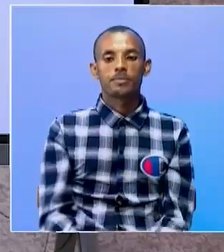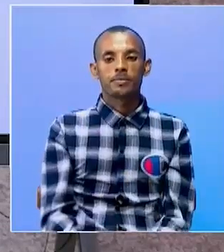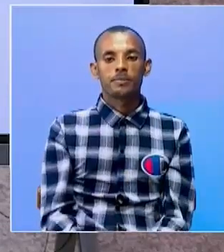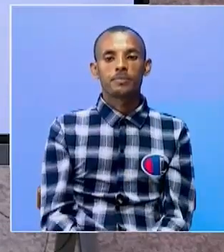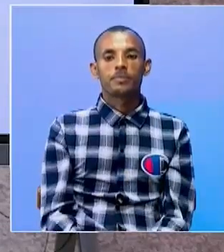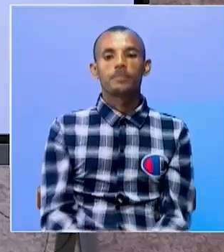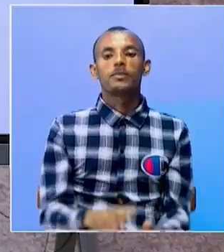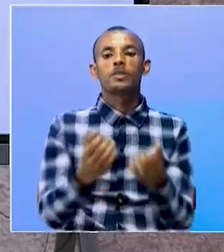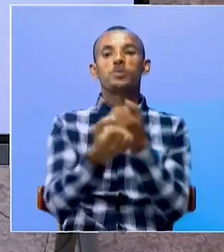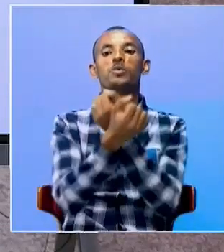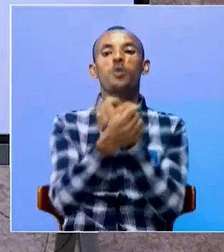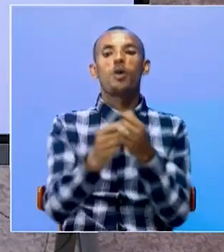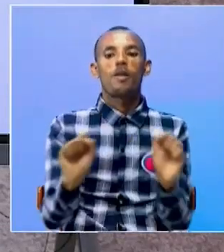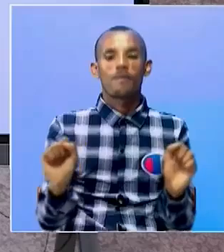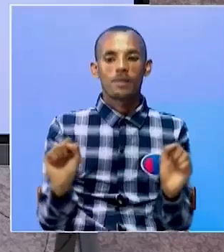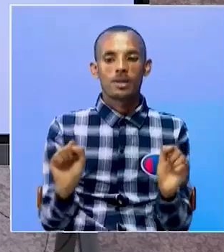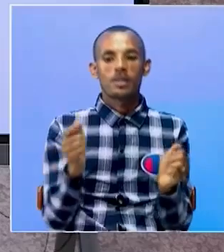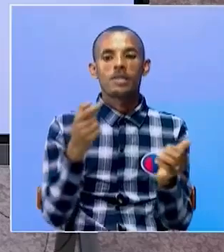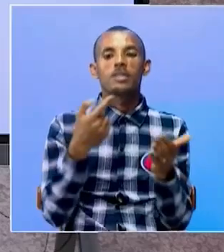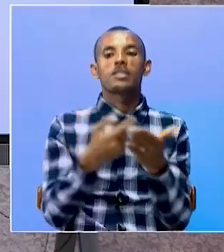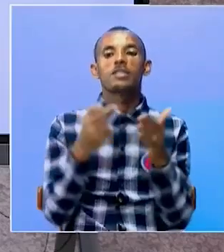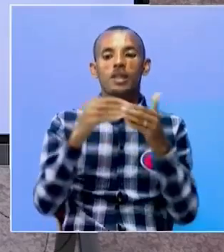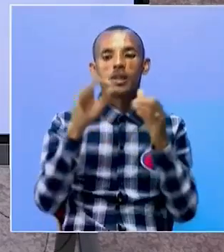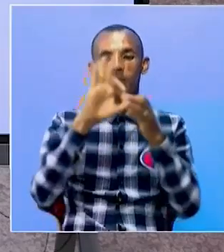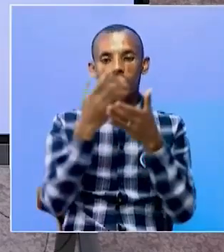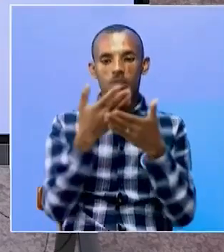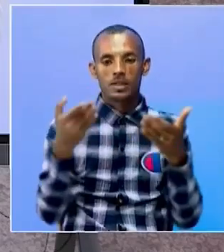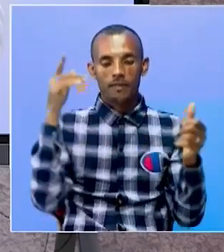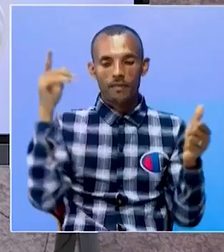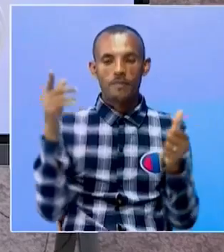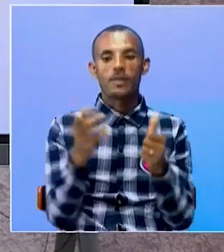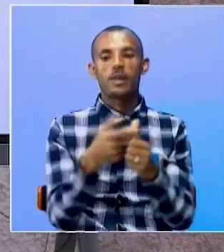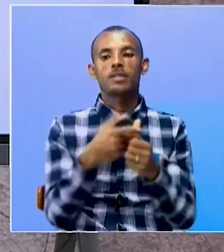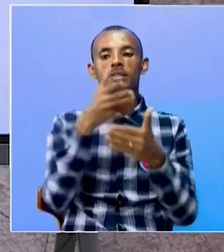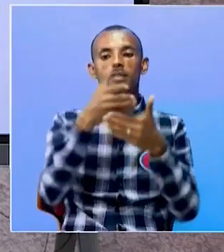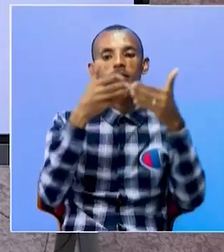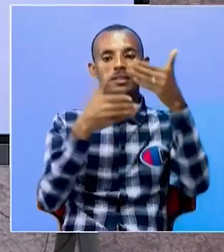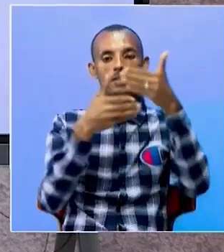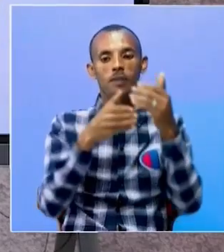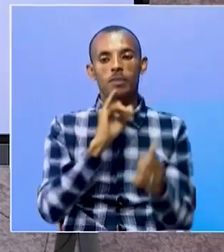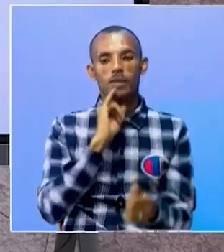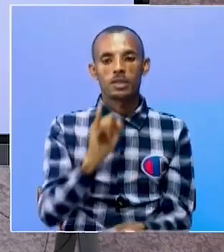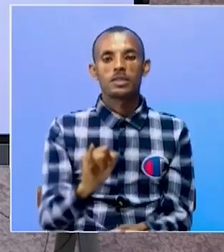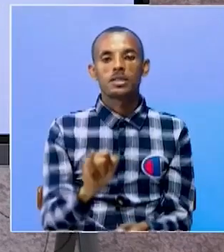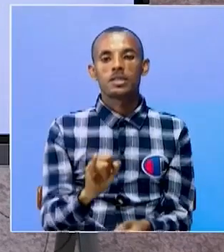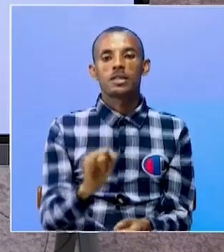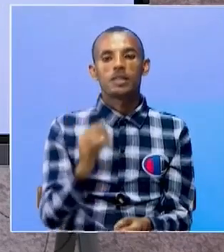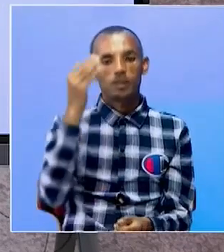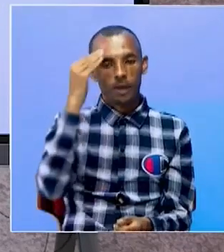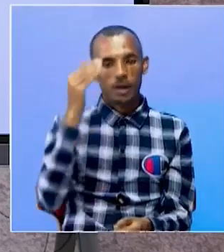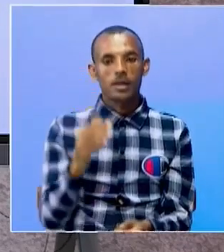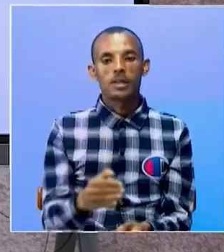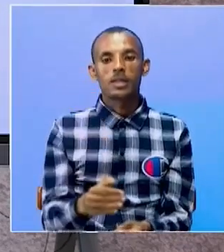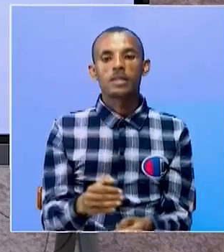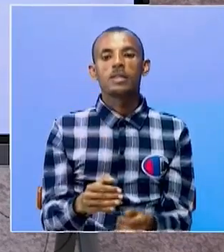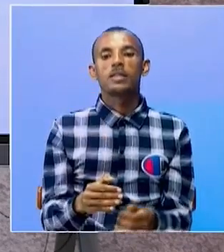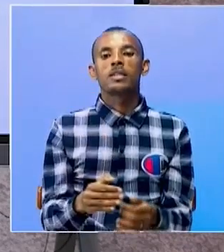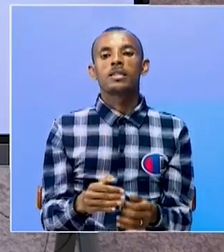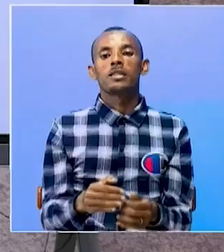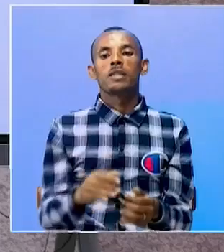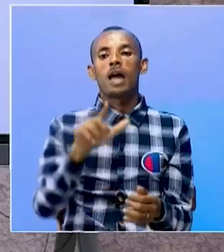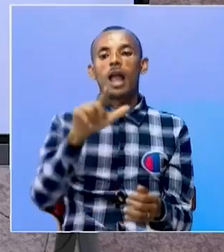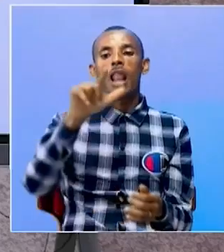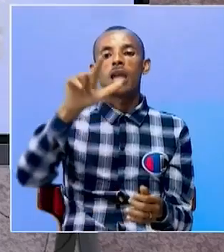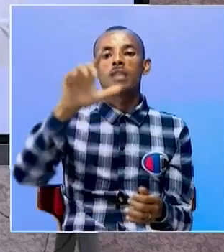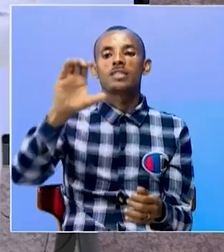To solve such equation, your first step is determining the LCM